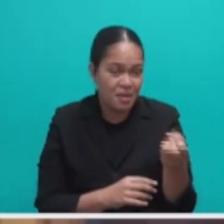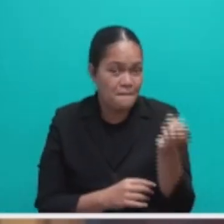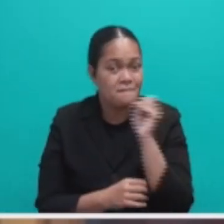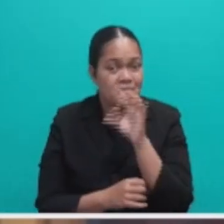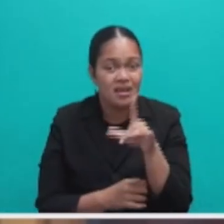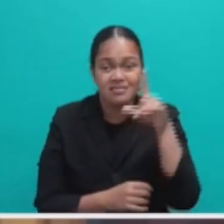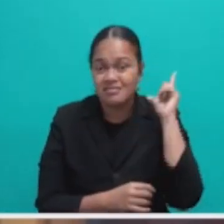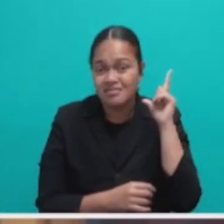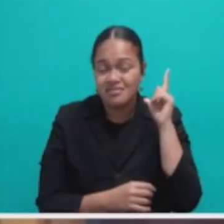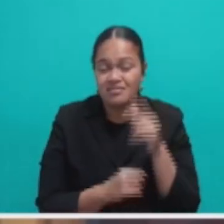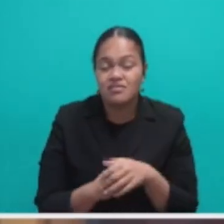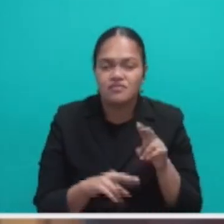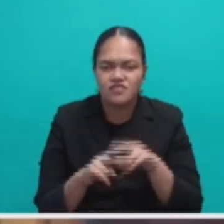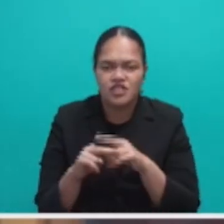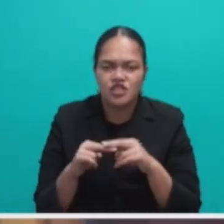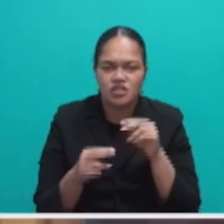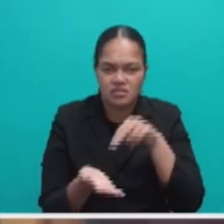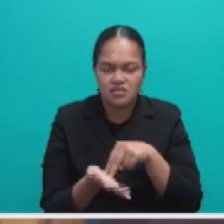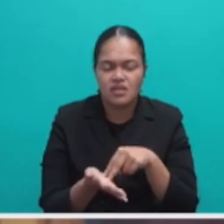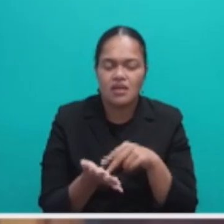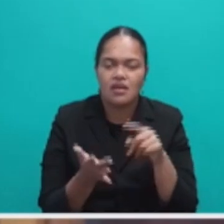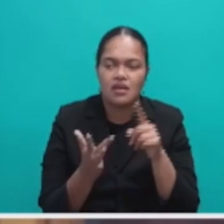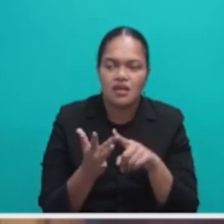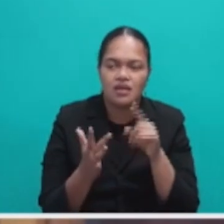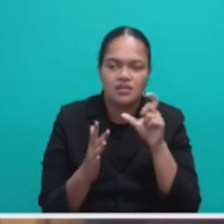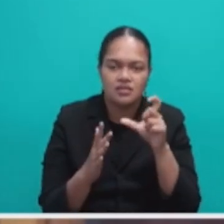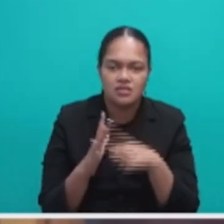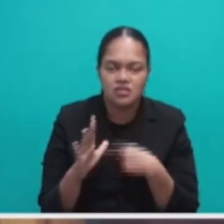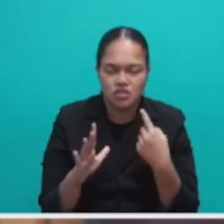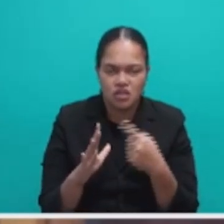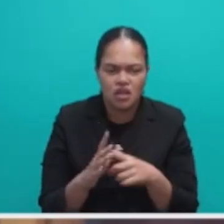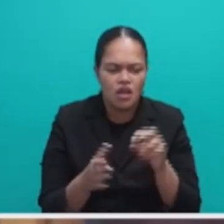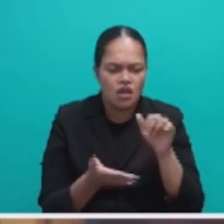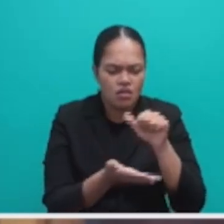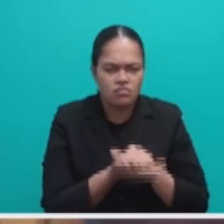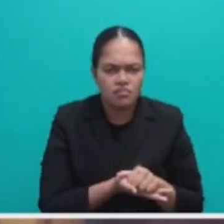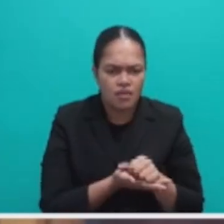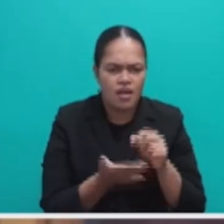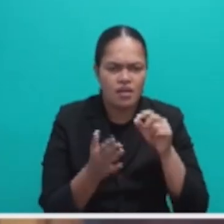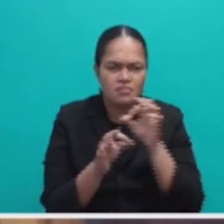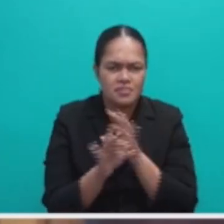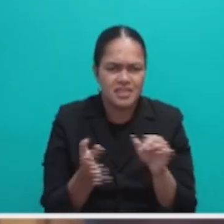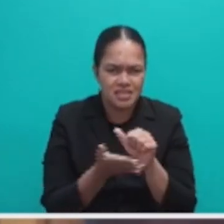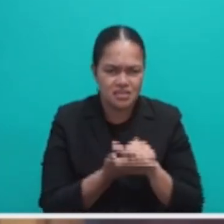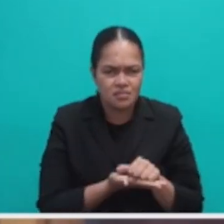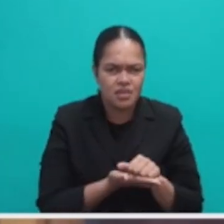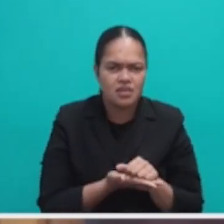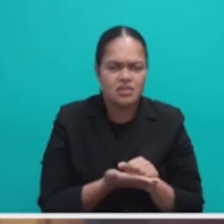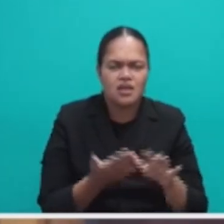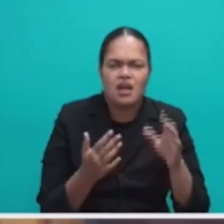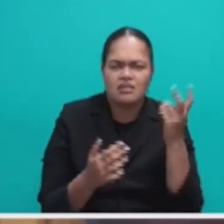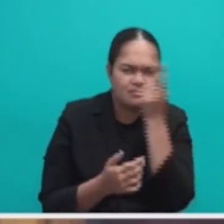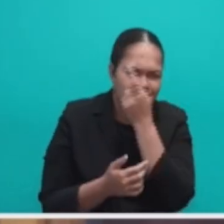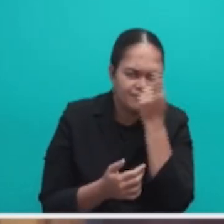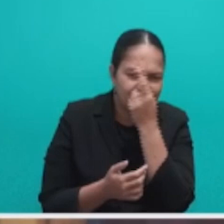yesterday, Fiji's stand at the ICJ puts our peacekeepers in harm's way. Yes, there is always an inherent